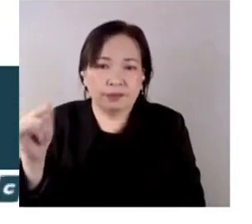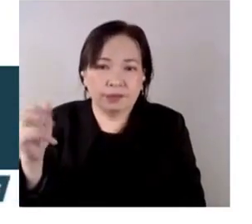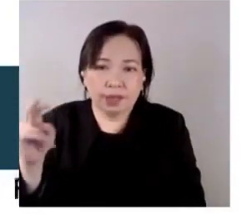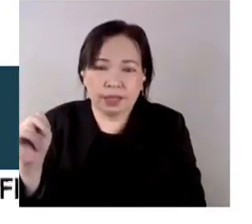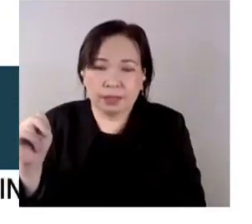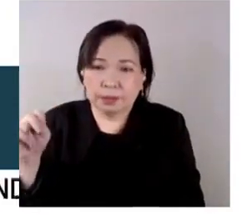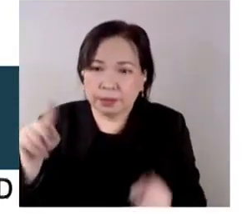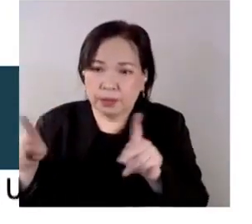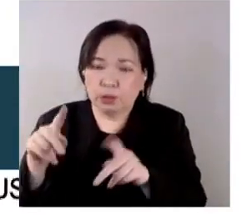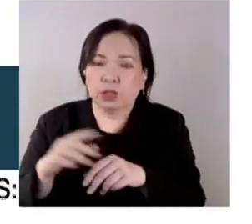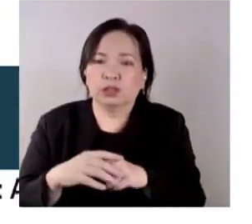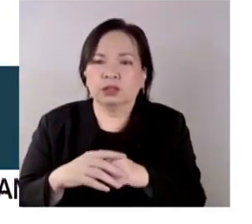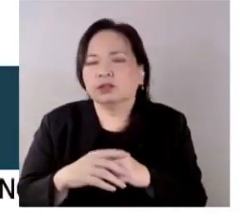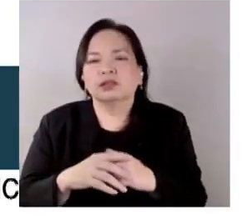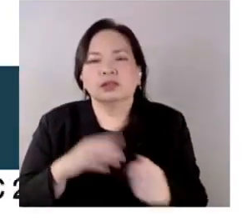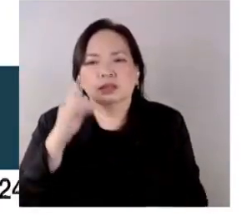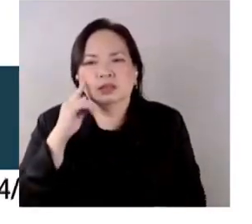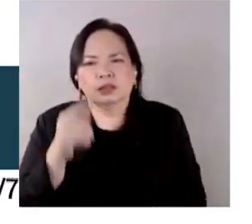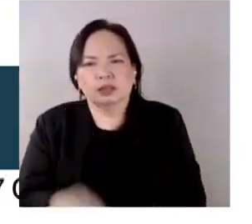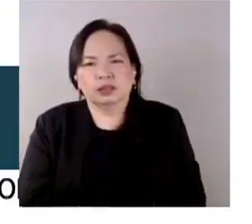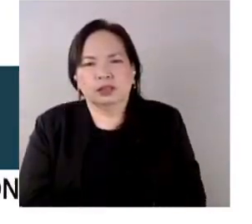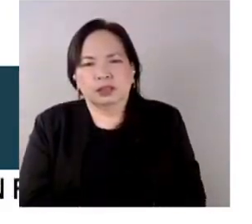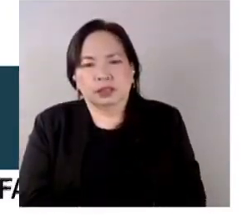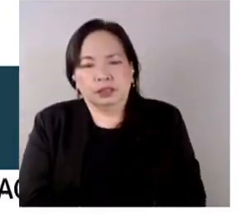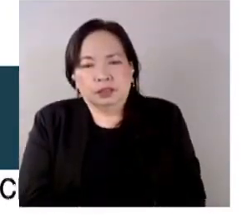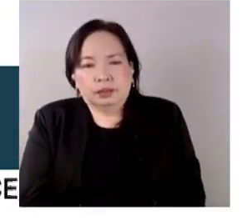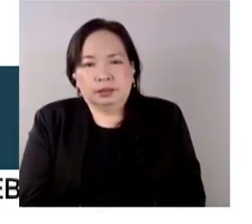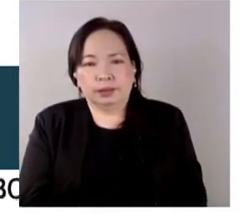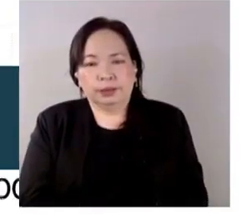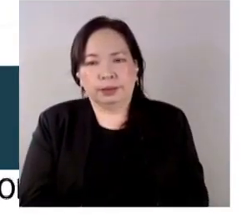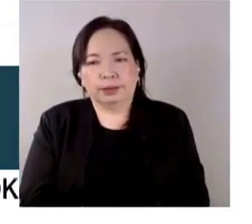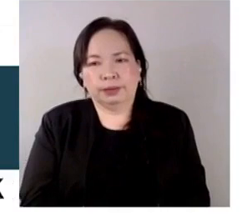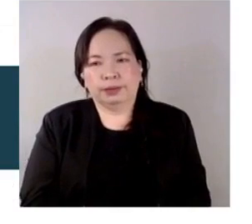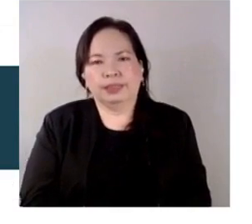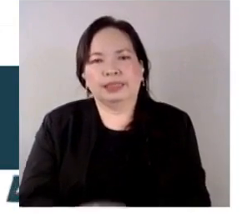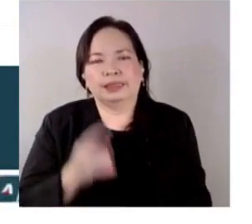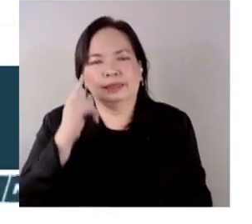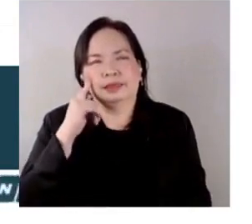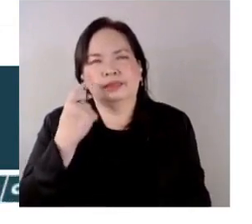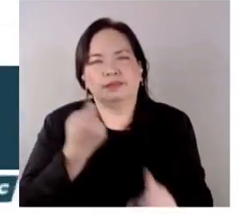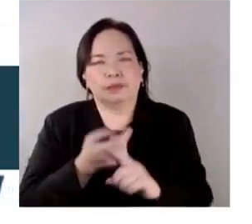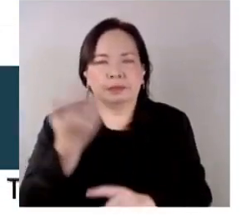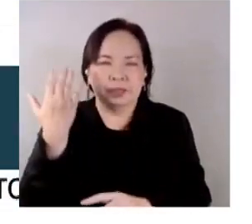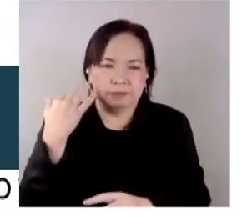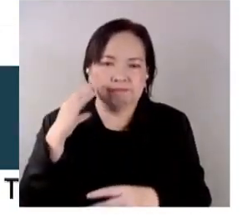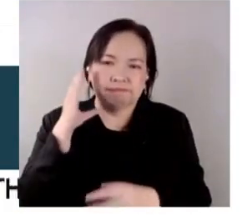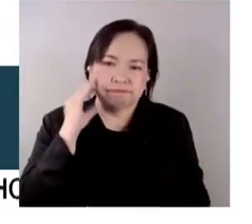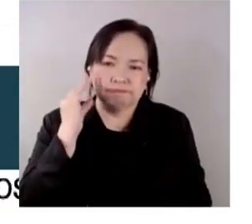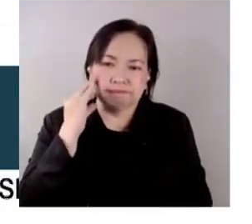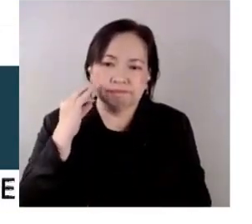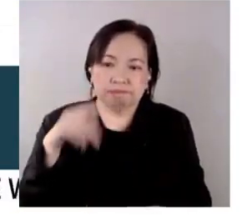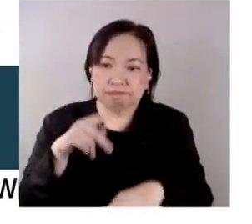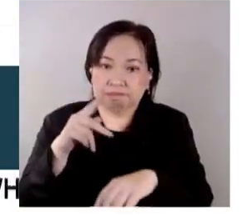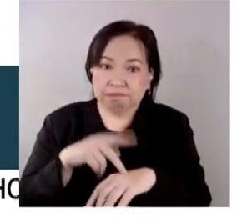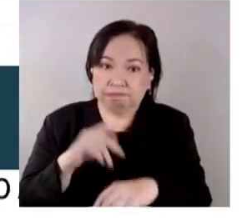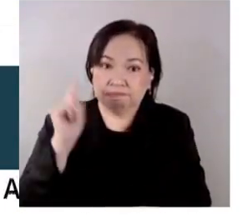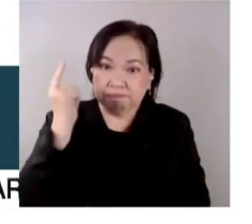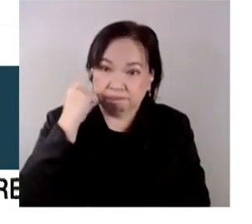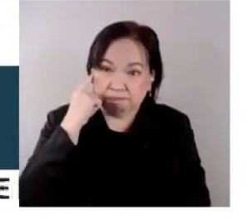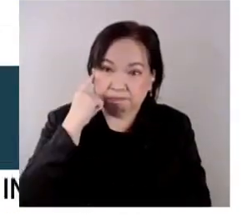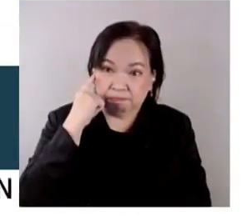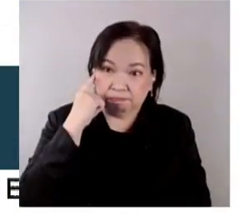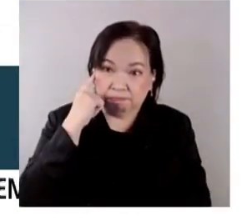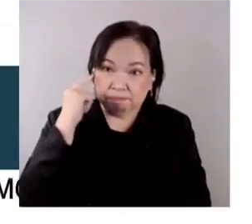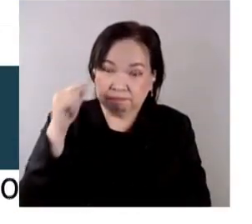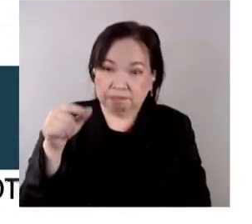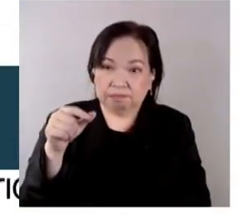time, probably. I don't think, you know, based, of course, on previous experience, that the Philippine government or any other,